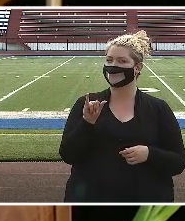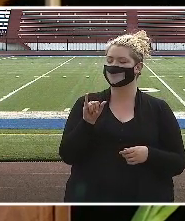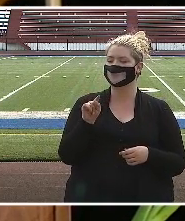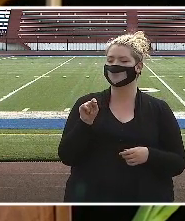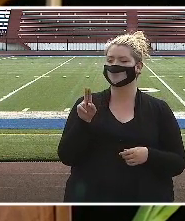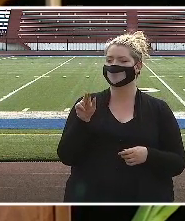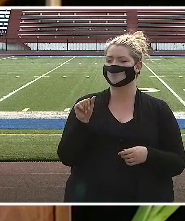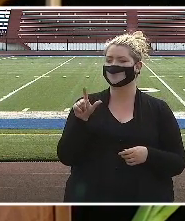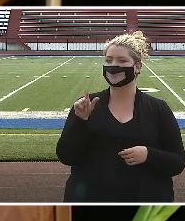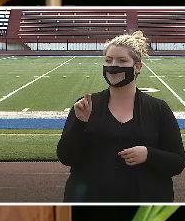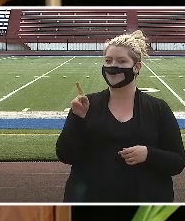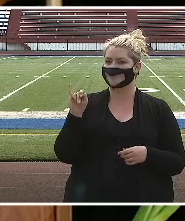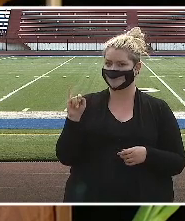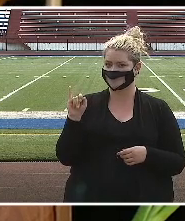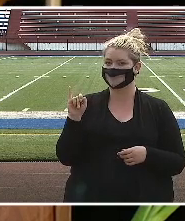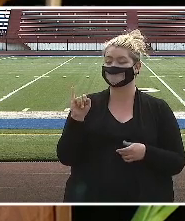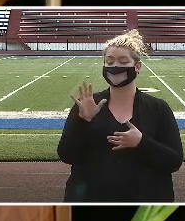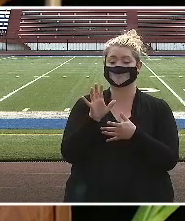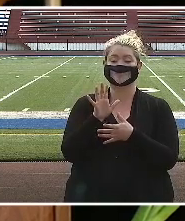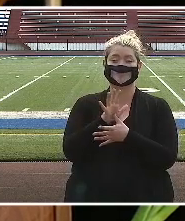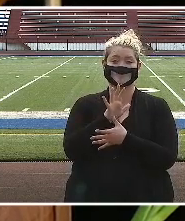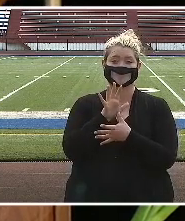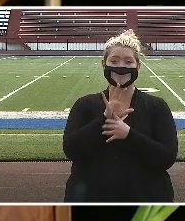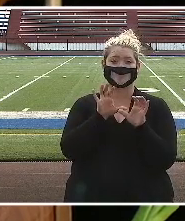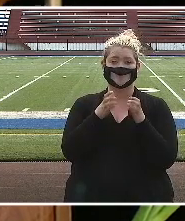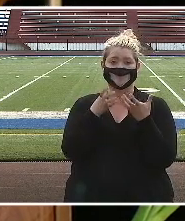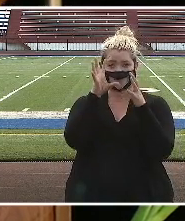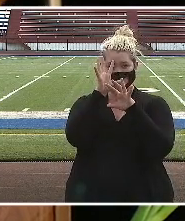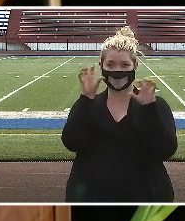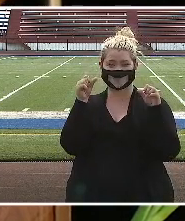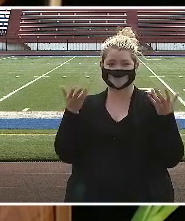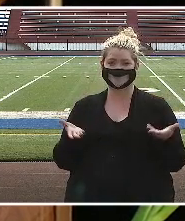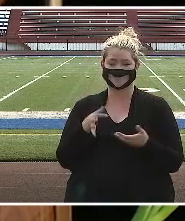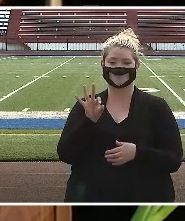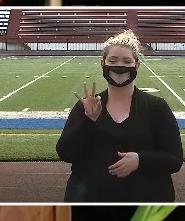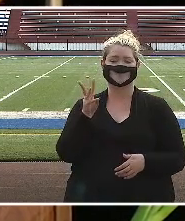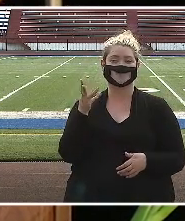your senior class president of Federal Way High School.